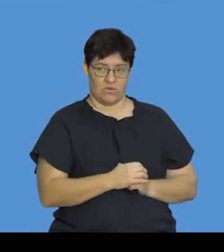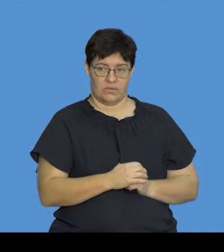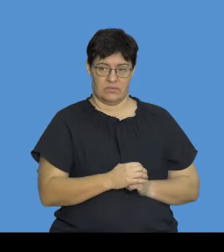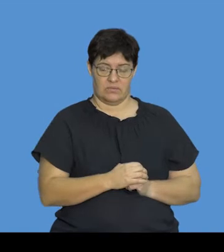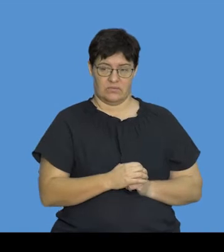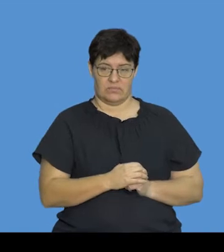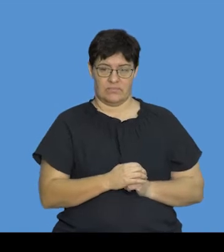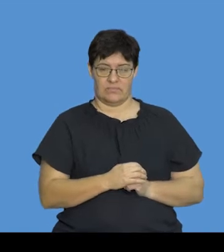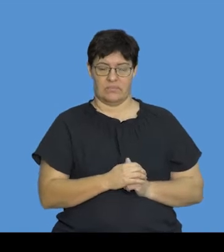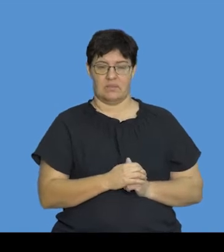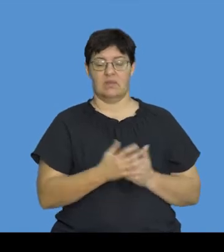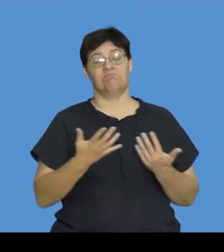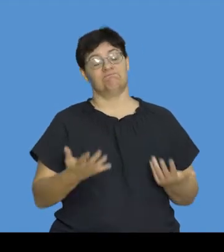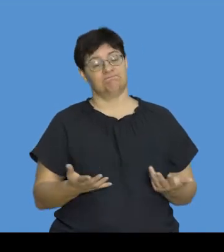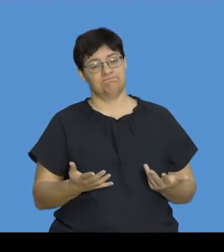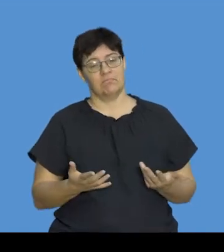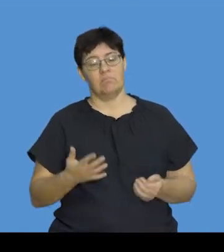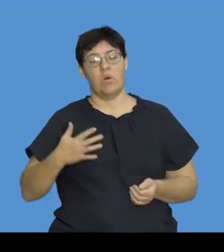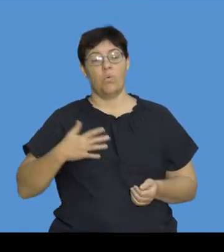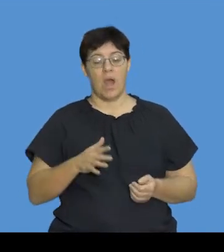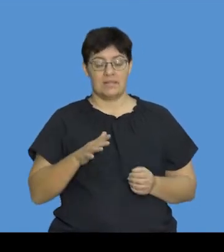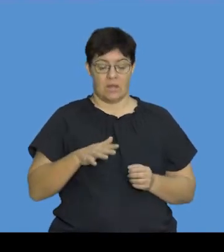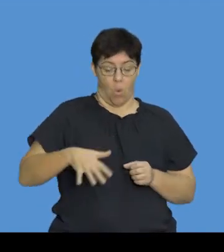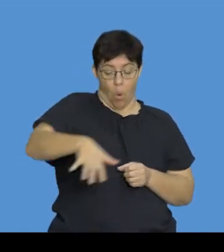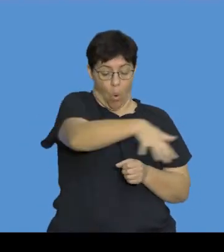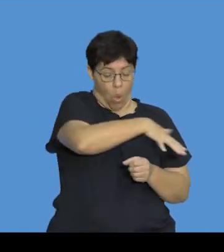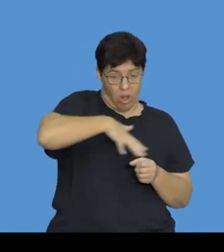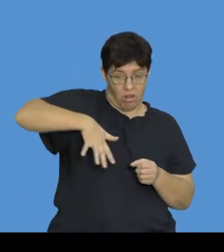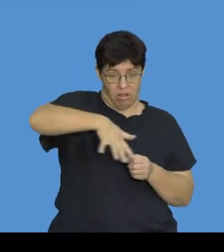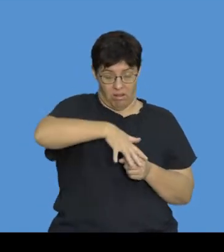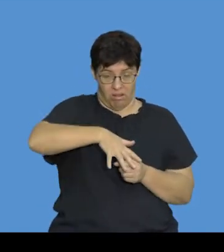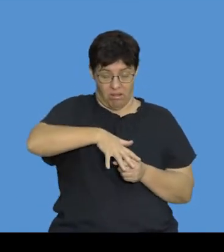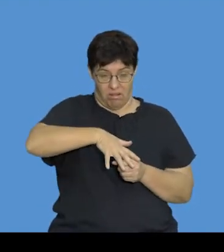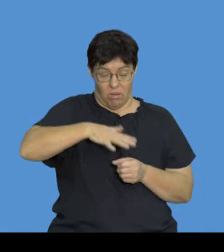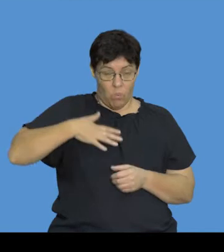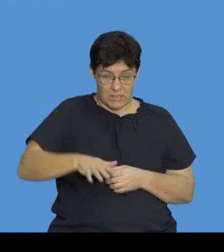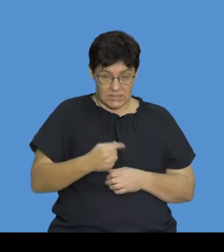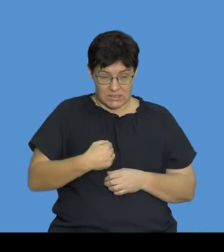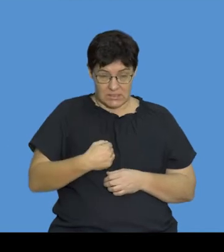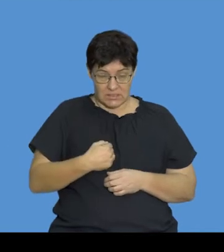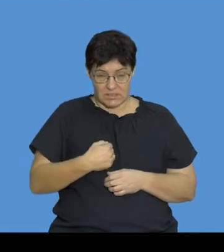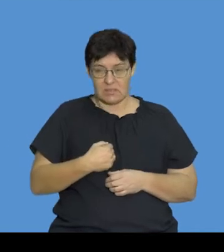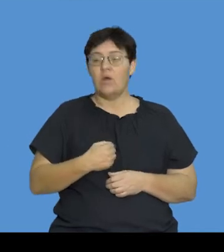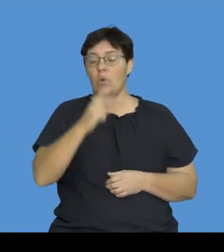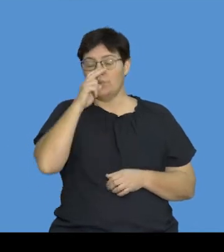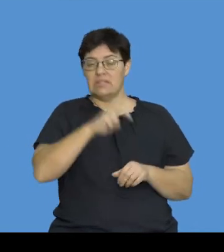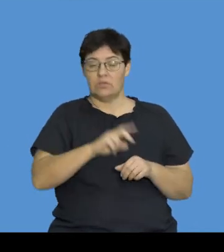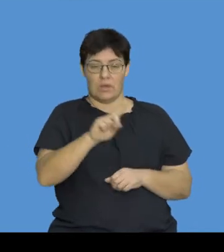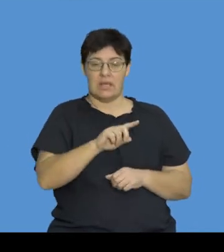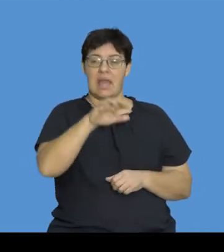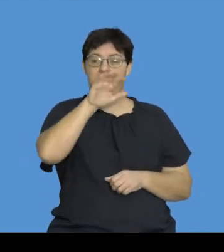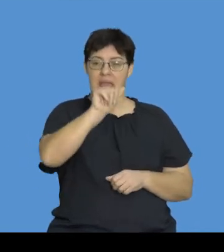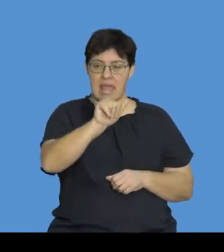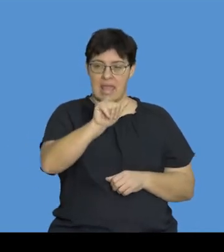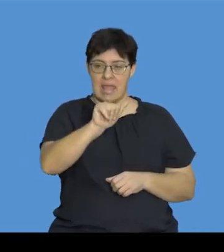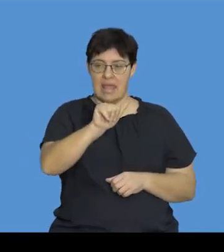label it 4. Now, if I want the area of this whole thing, it means that it needs to be a plus